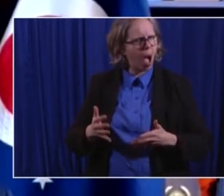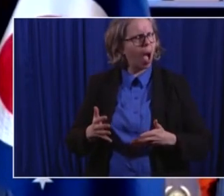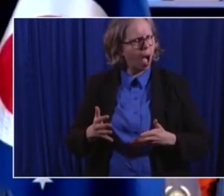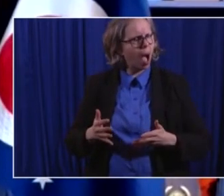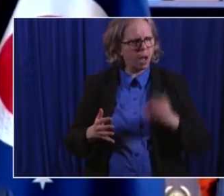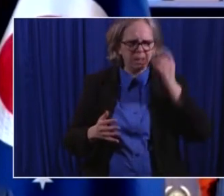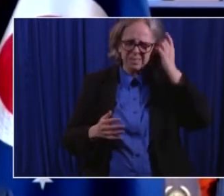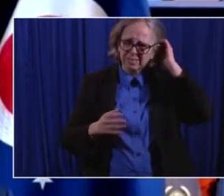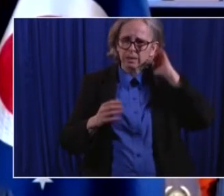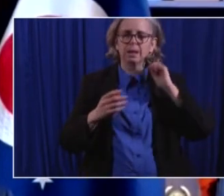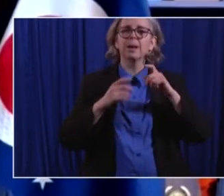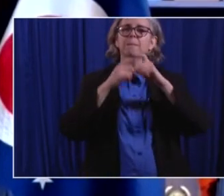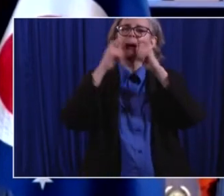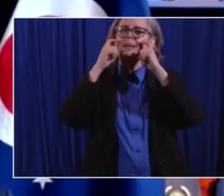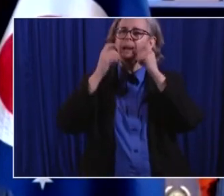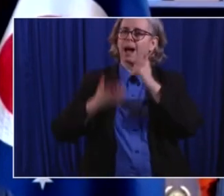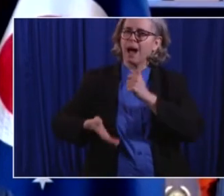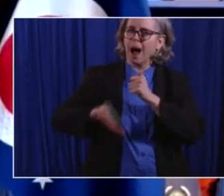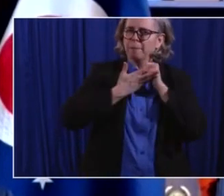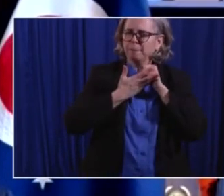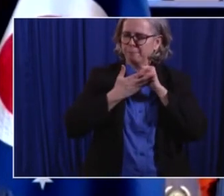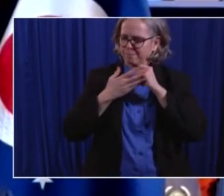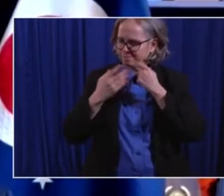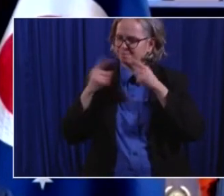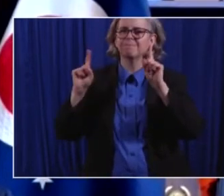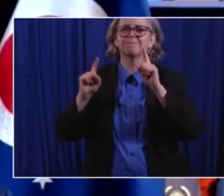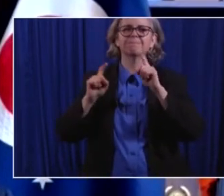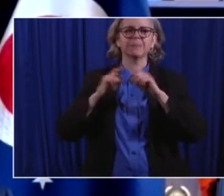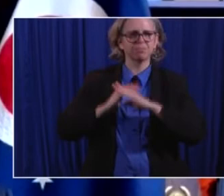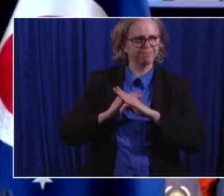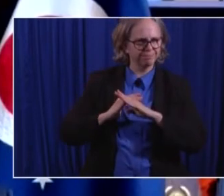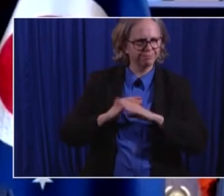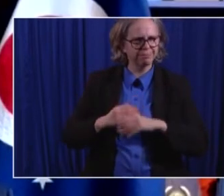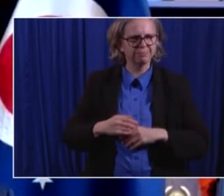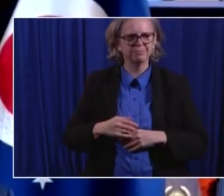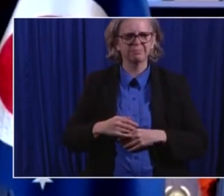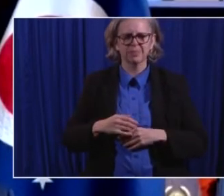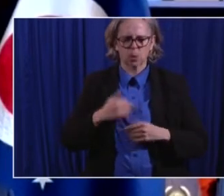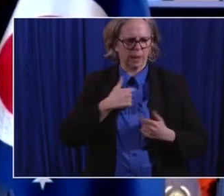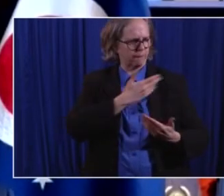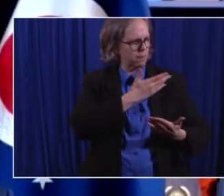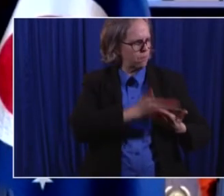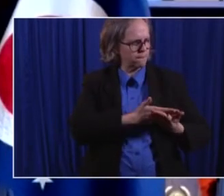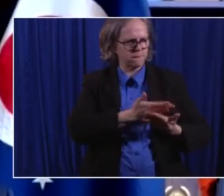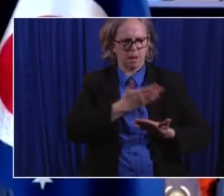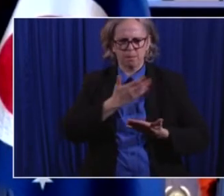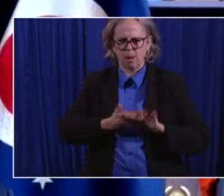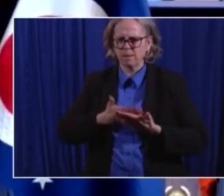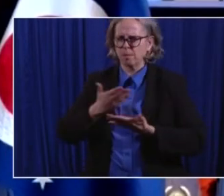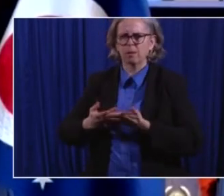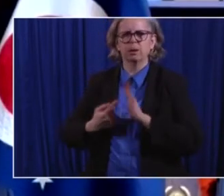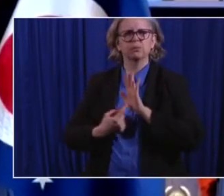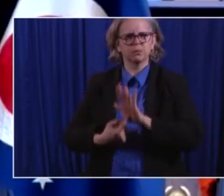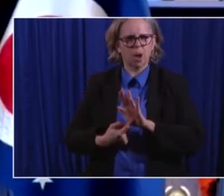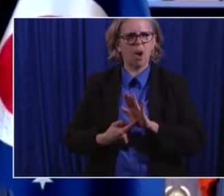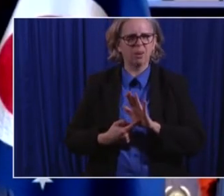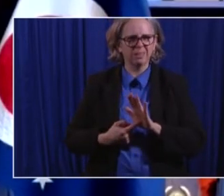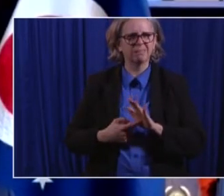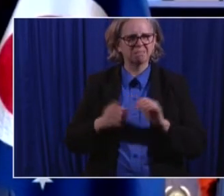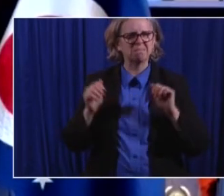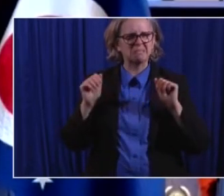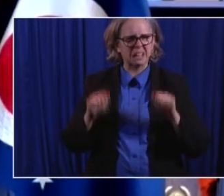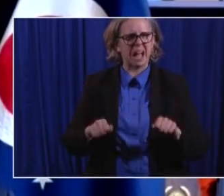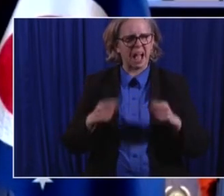know those work. We have the evidence that shows that you can be in places as long as you have a mask, and you're